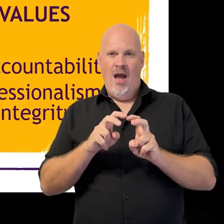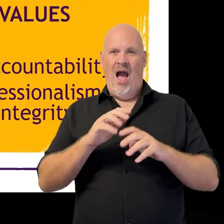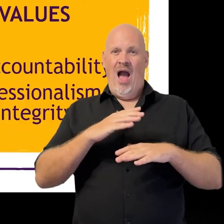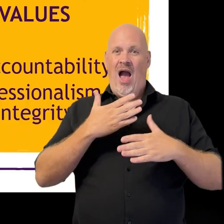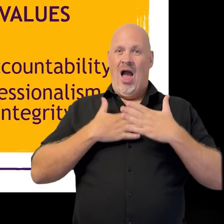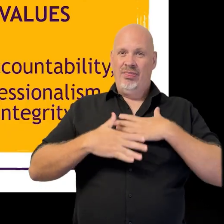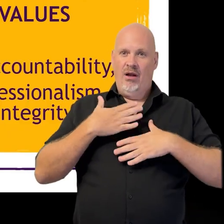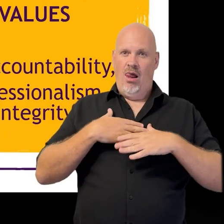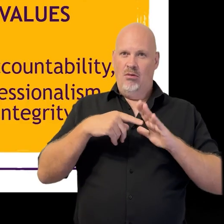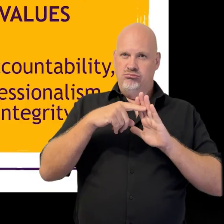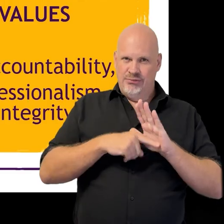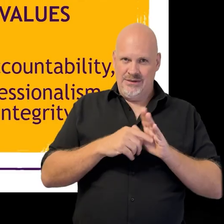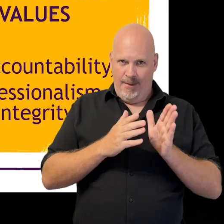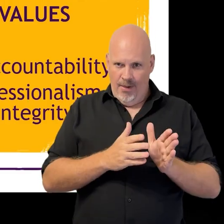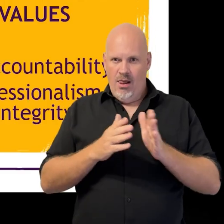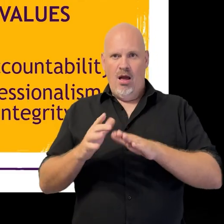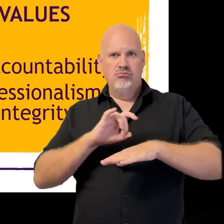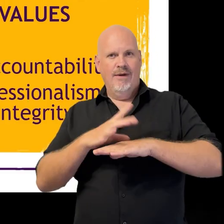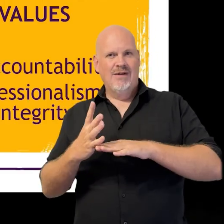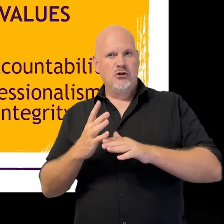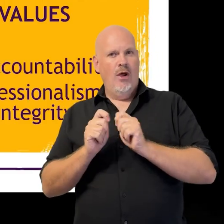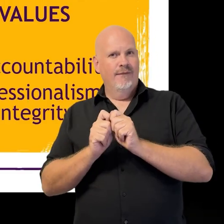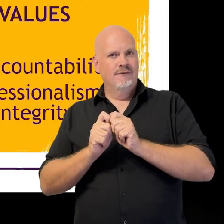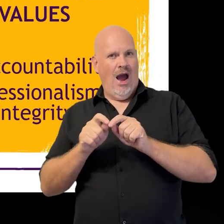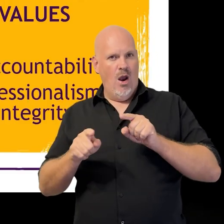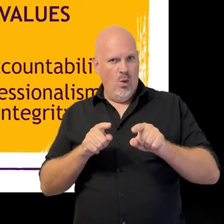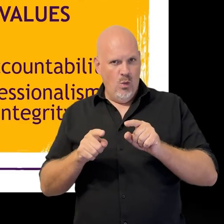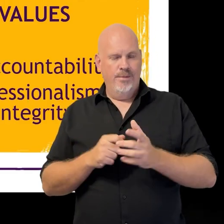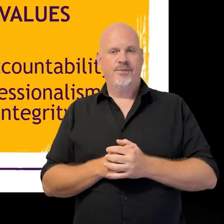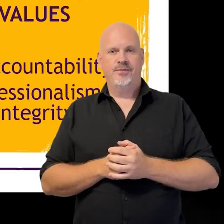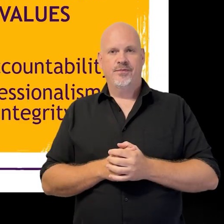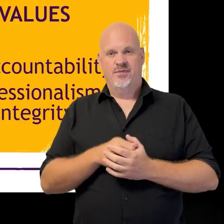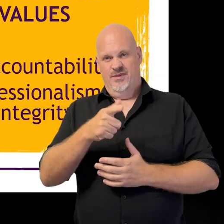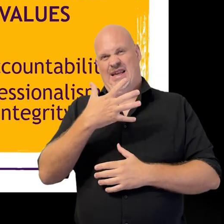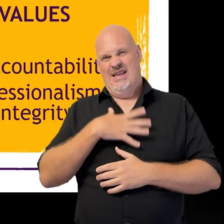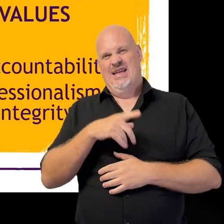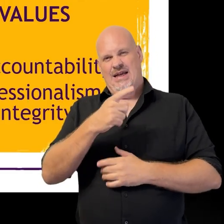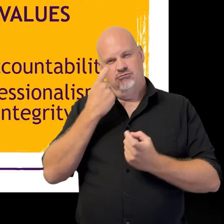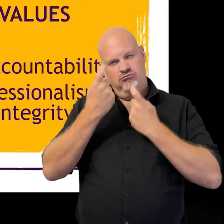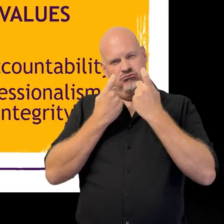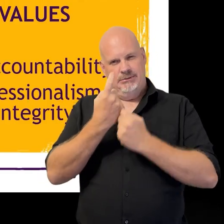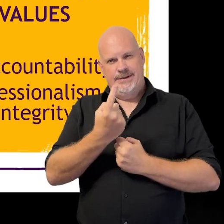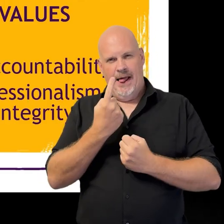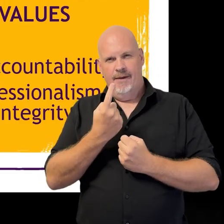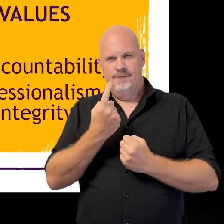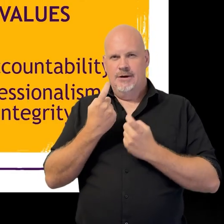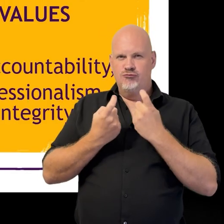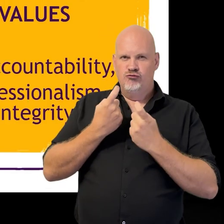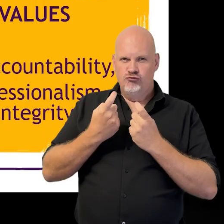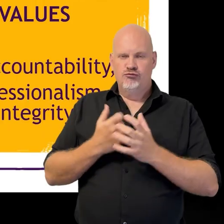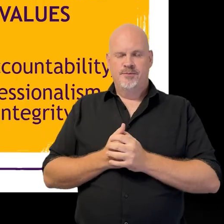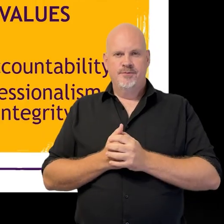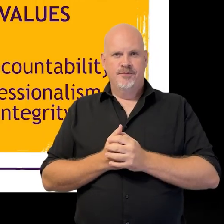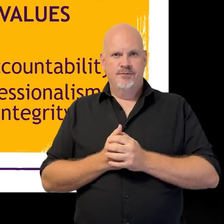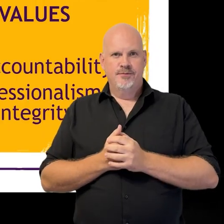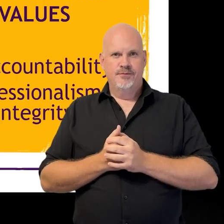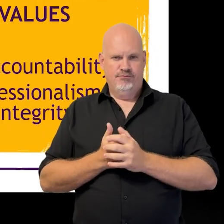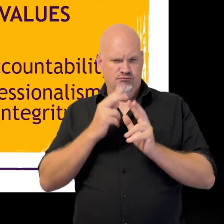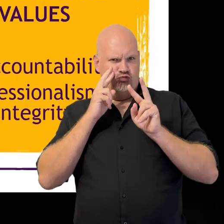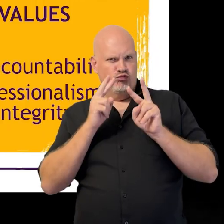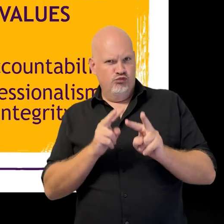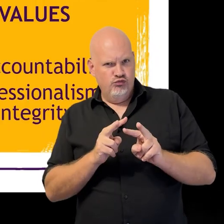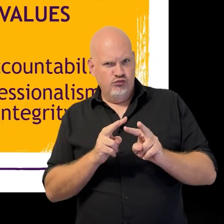ethical principles can be more general, things like honesty, equality, responsibility. They might apply in all aspects of